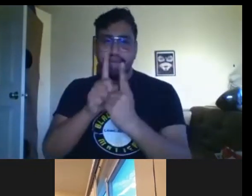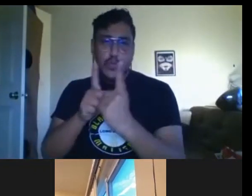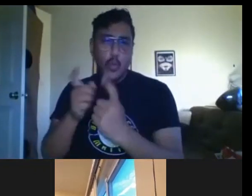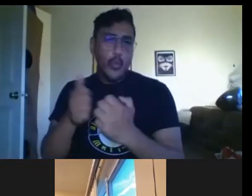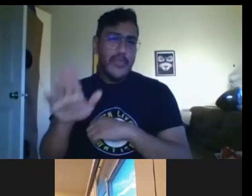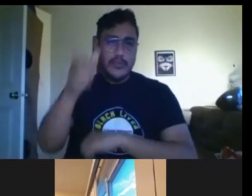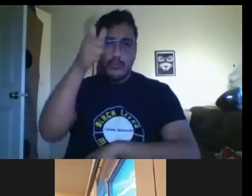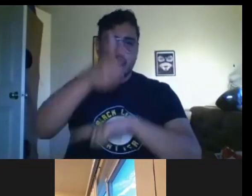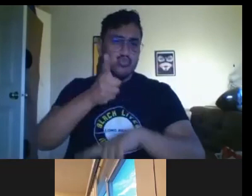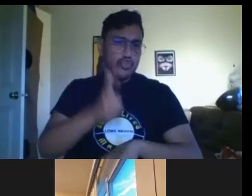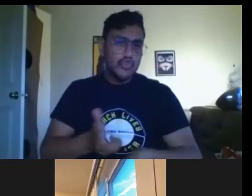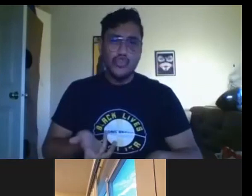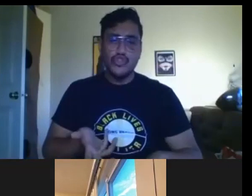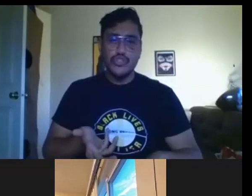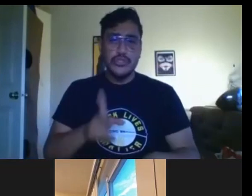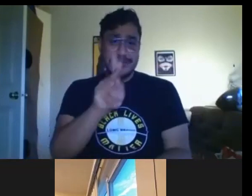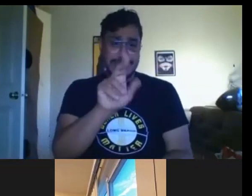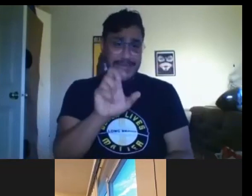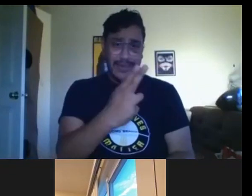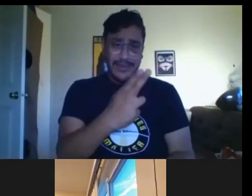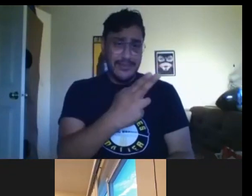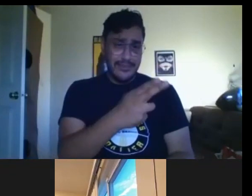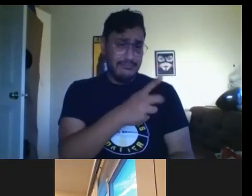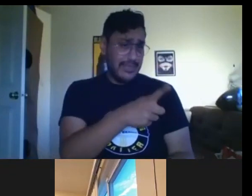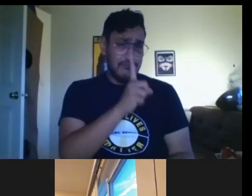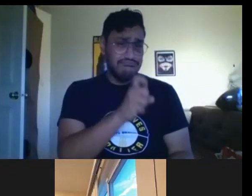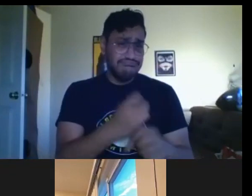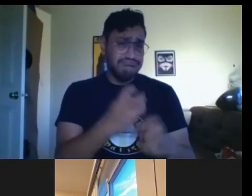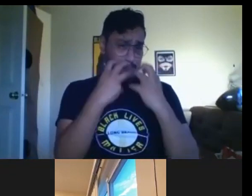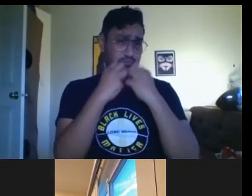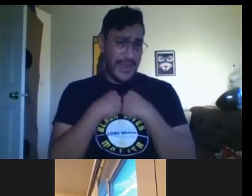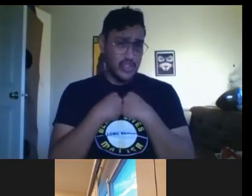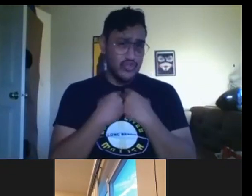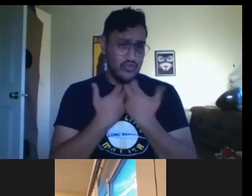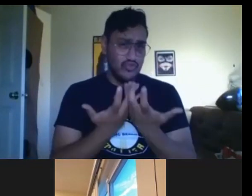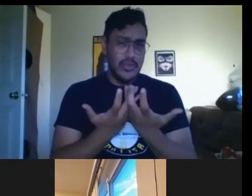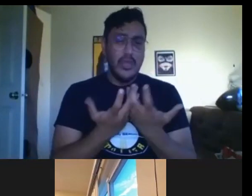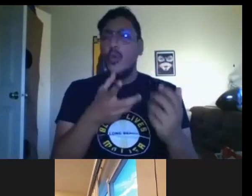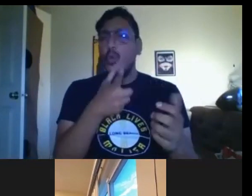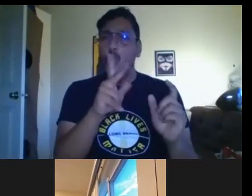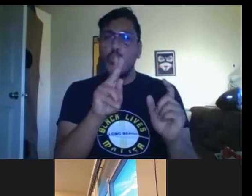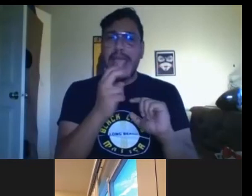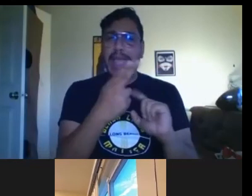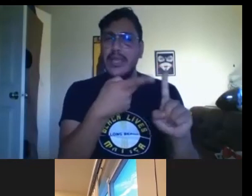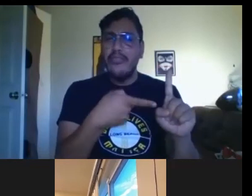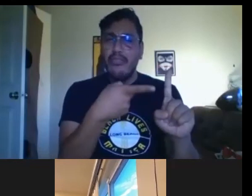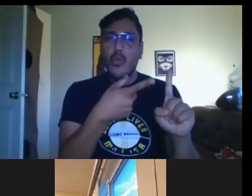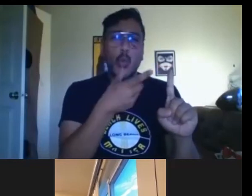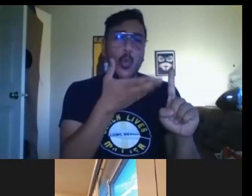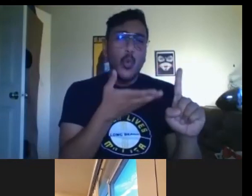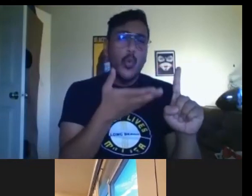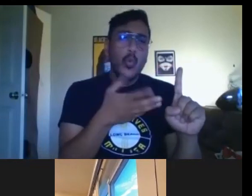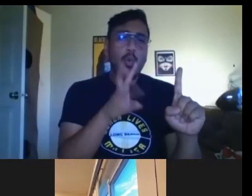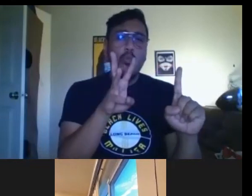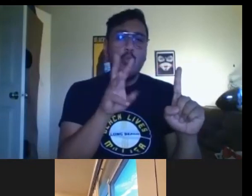Kenneth meant a lot to the world. Can you just tell us a little bit about who Kenneth was and is, what